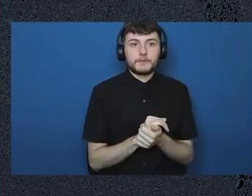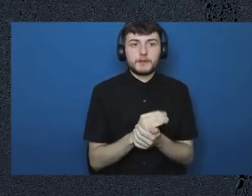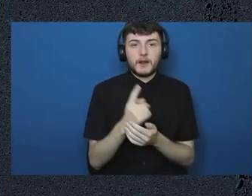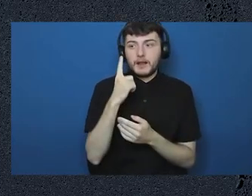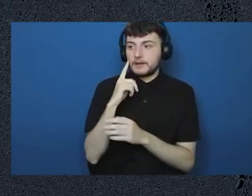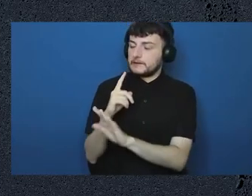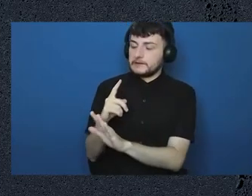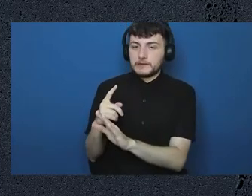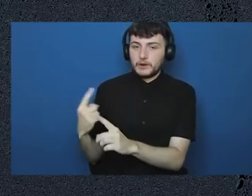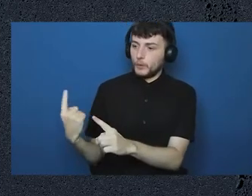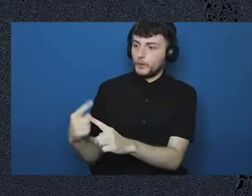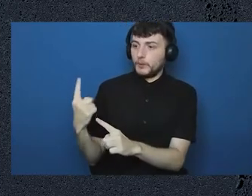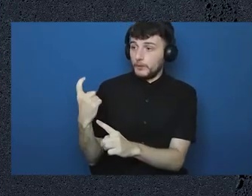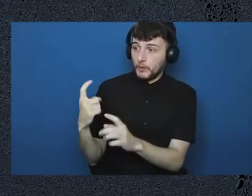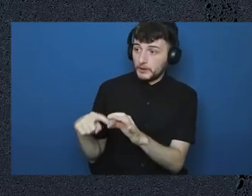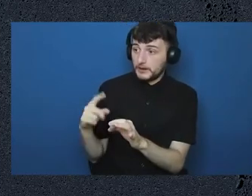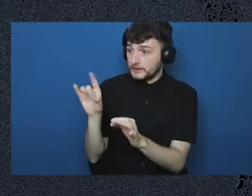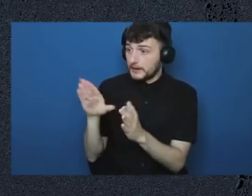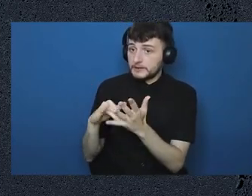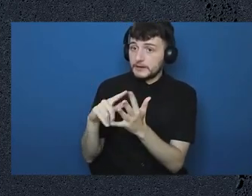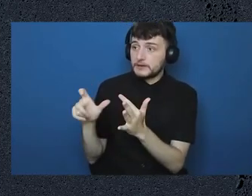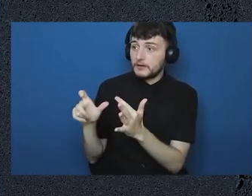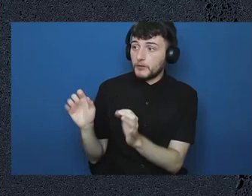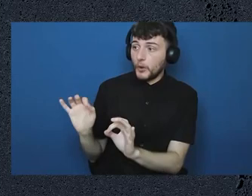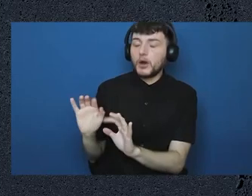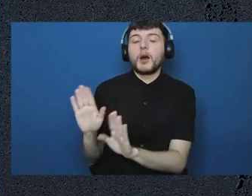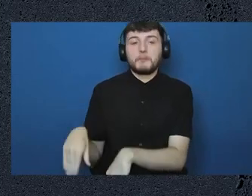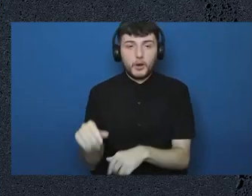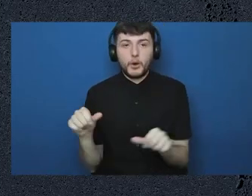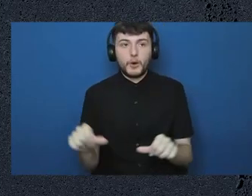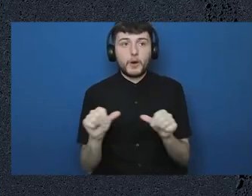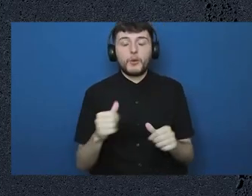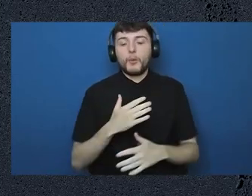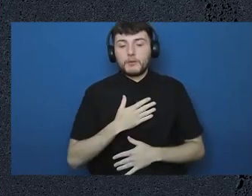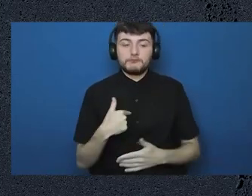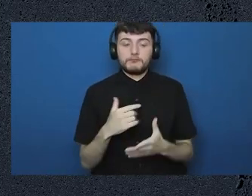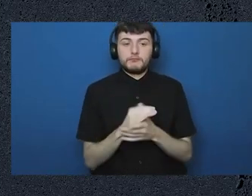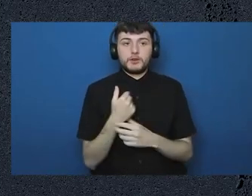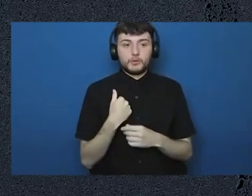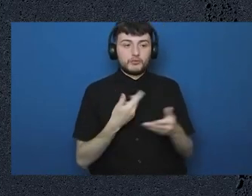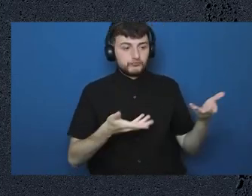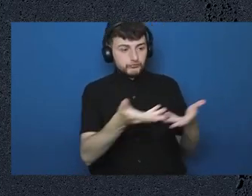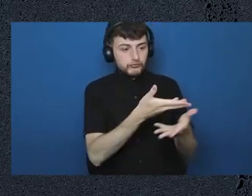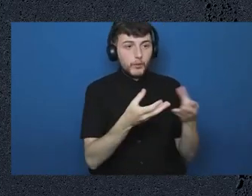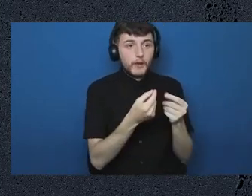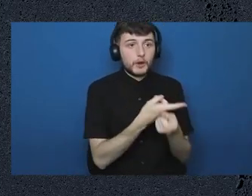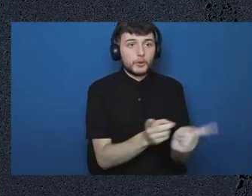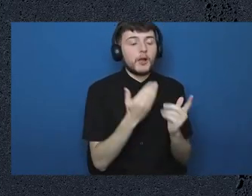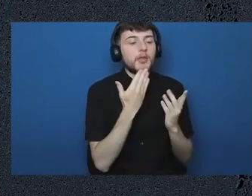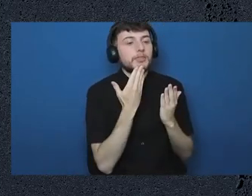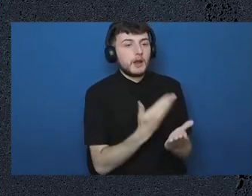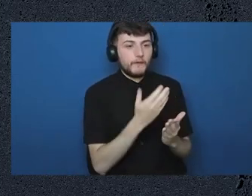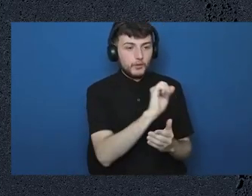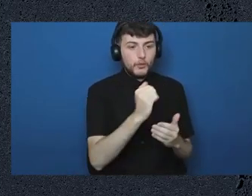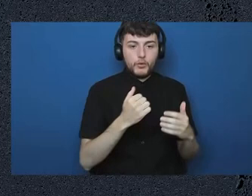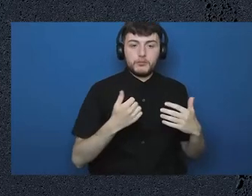seconds. No, okay. Look, it's been my delight to have this conversation with you. Thank you so much for bringing the wealth of life experience